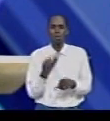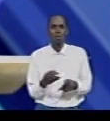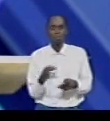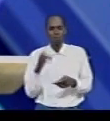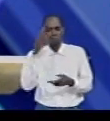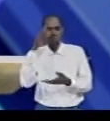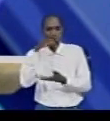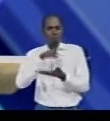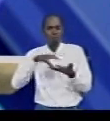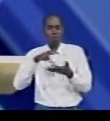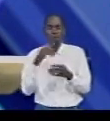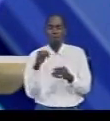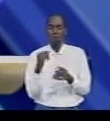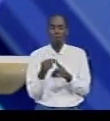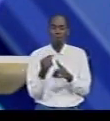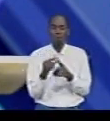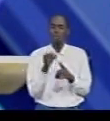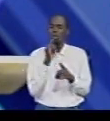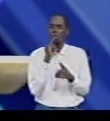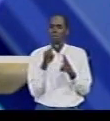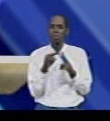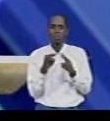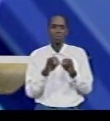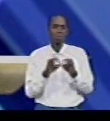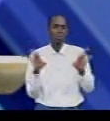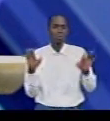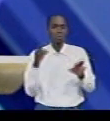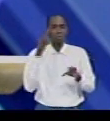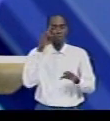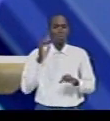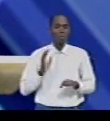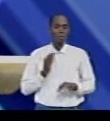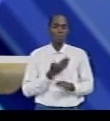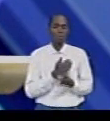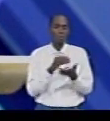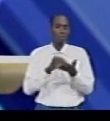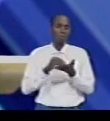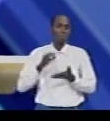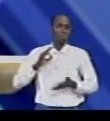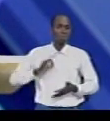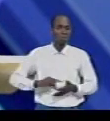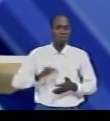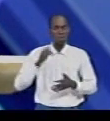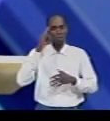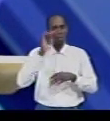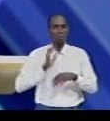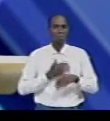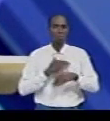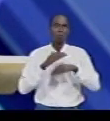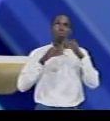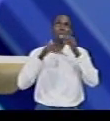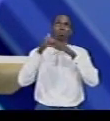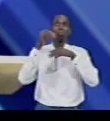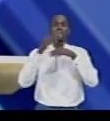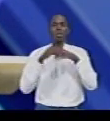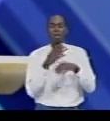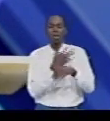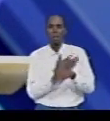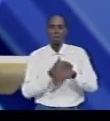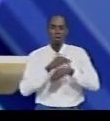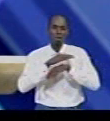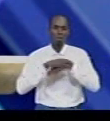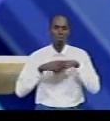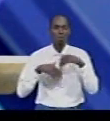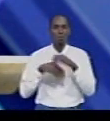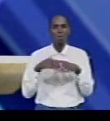The message is so clear, and it's for our benefit, for our good, edification and comfort, and for